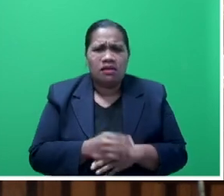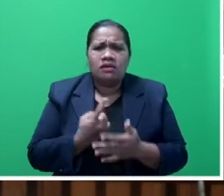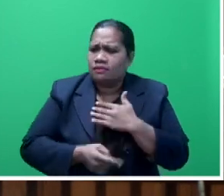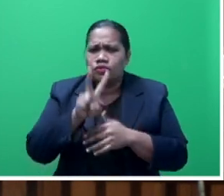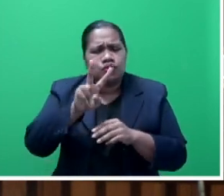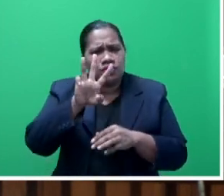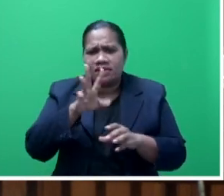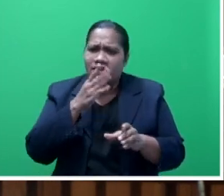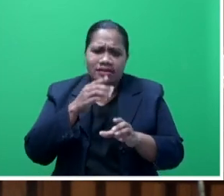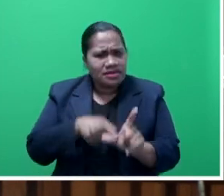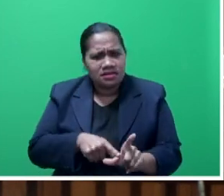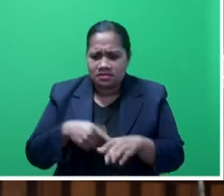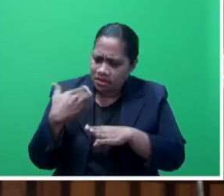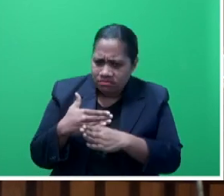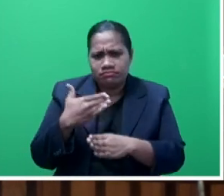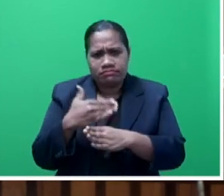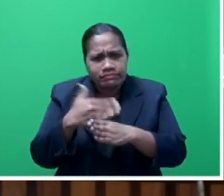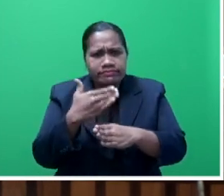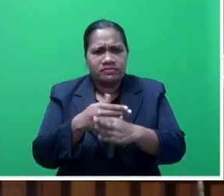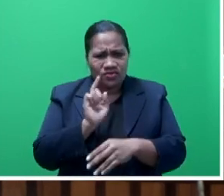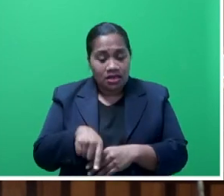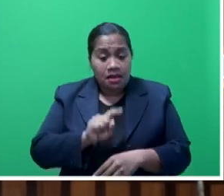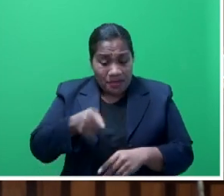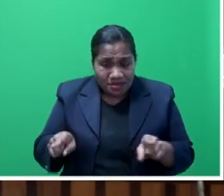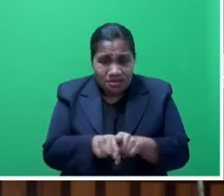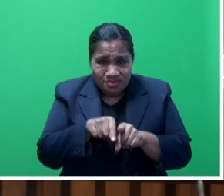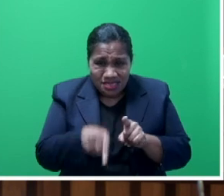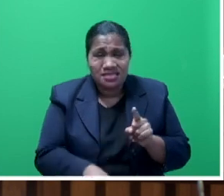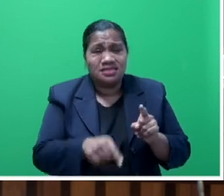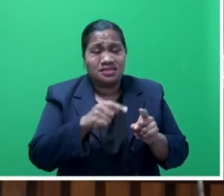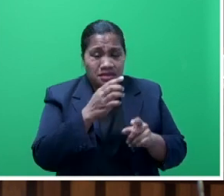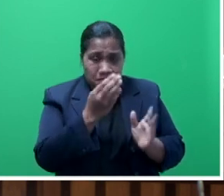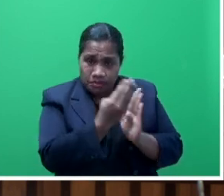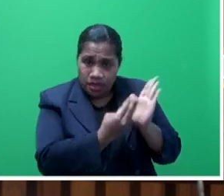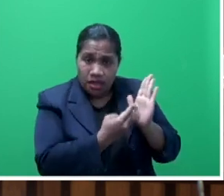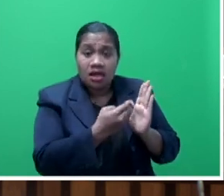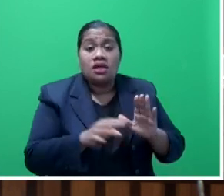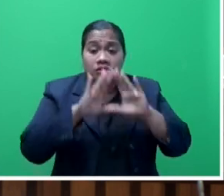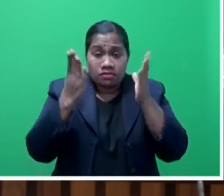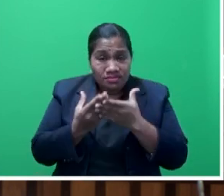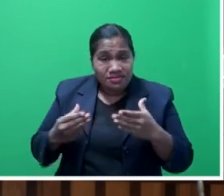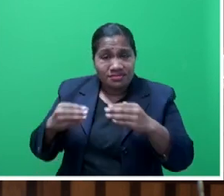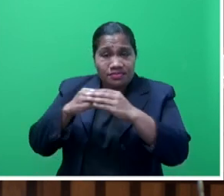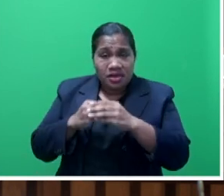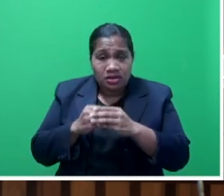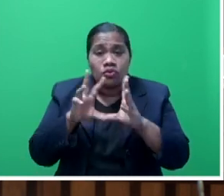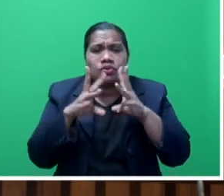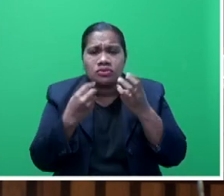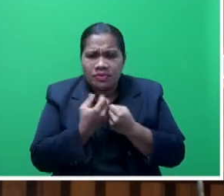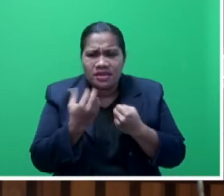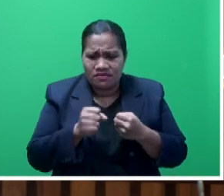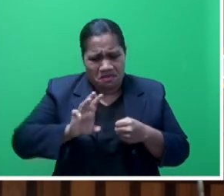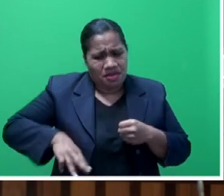years. Similarly, with this particular bill, the World Bank had various workshops that were held. Members of different